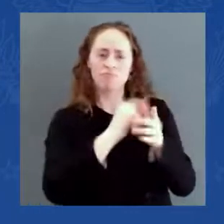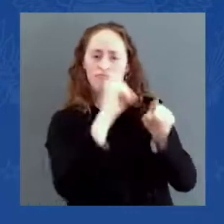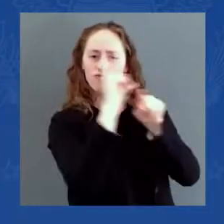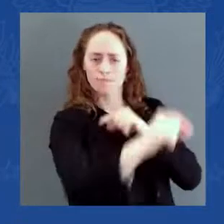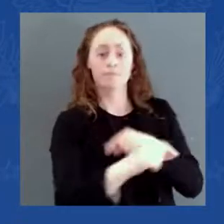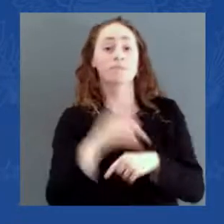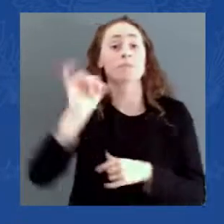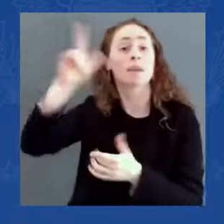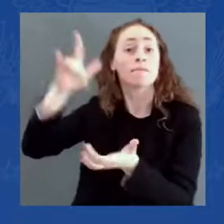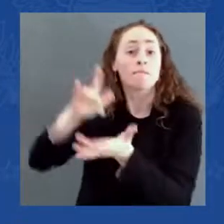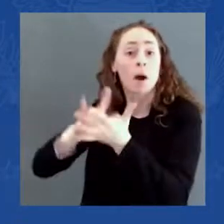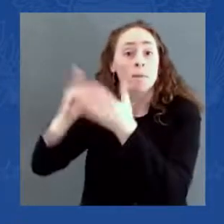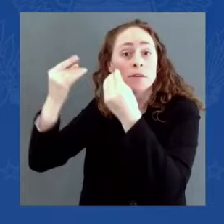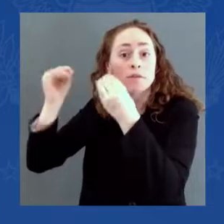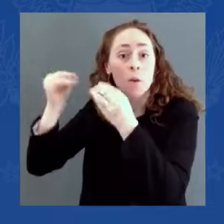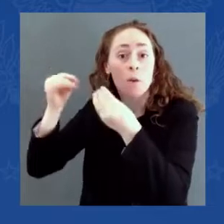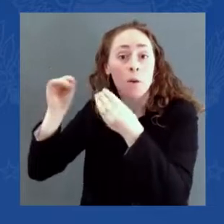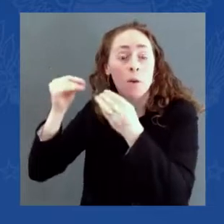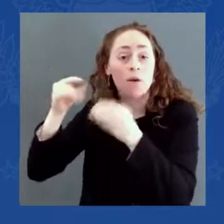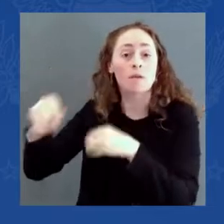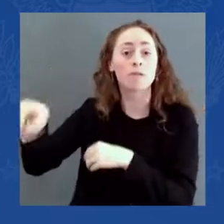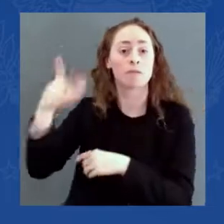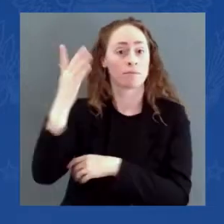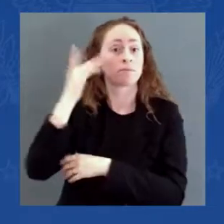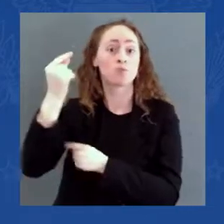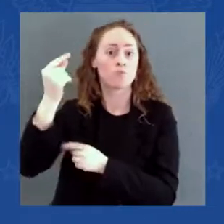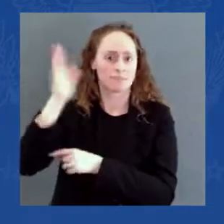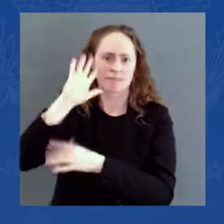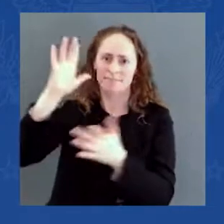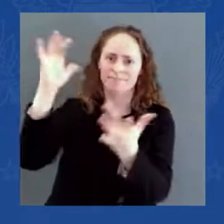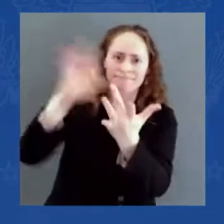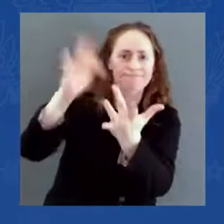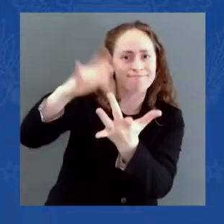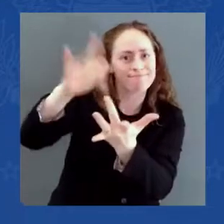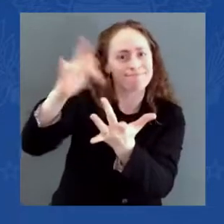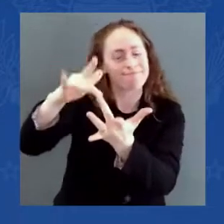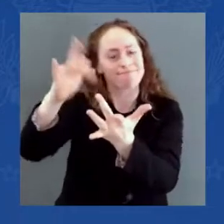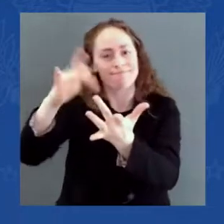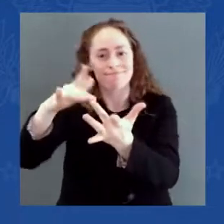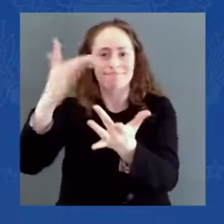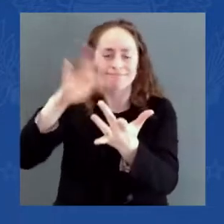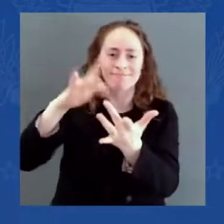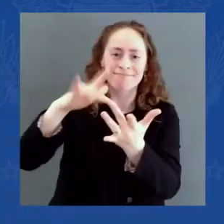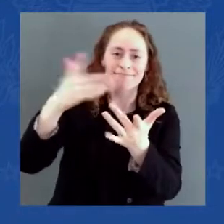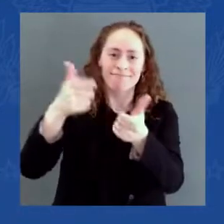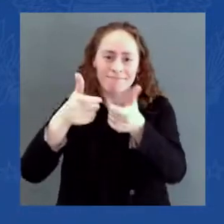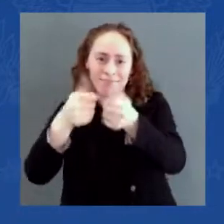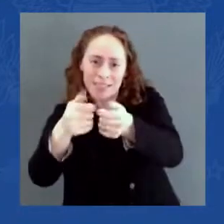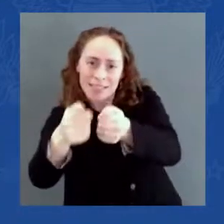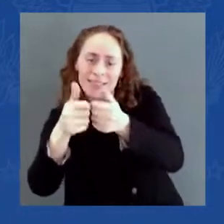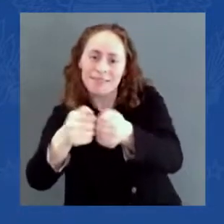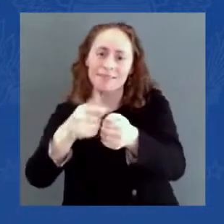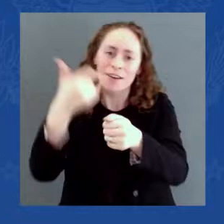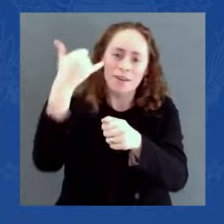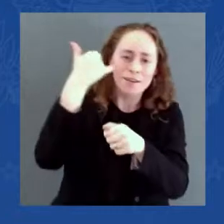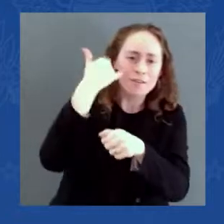the booster shot at CVC. They've agreed they're going to send texts to that particular person when their time is up, when they've